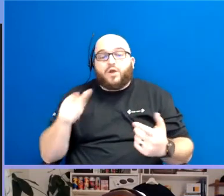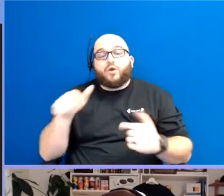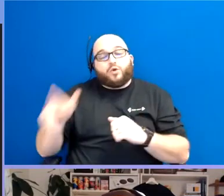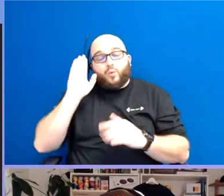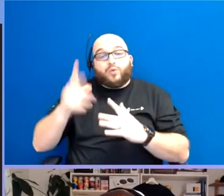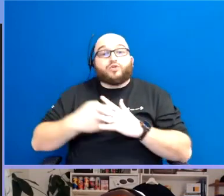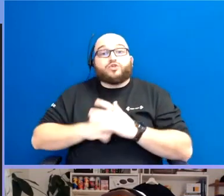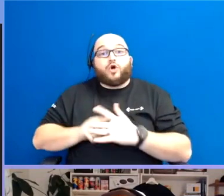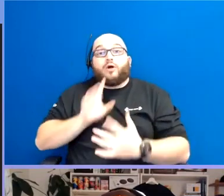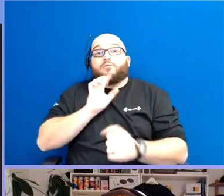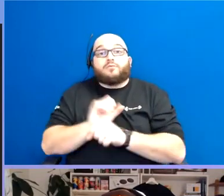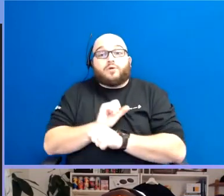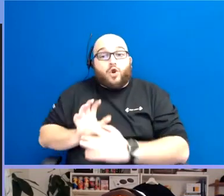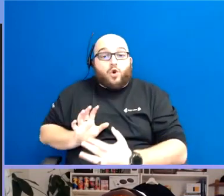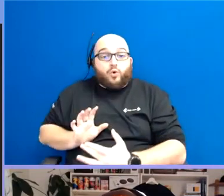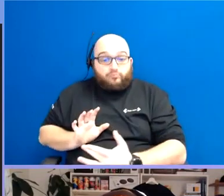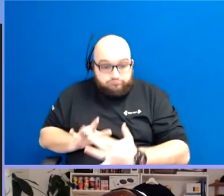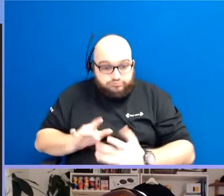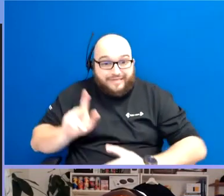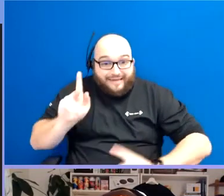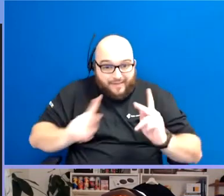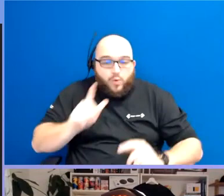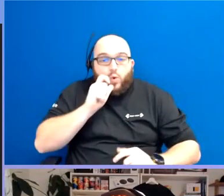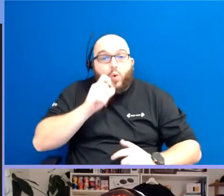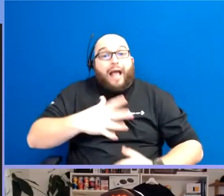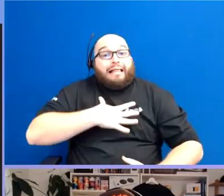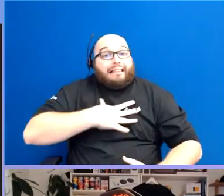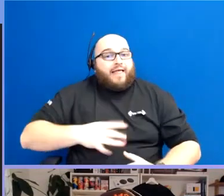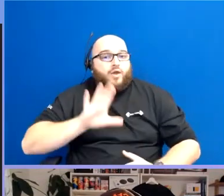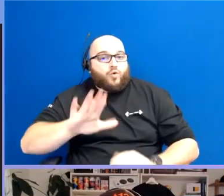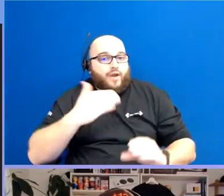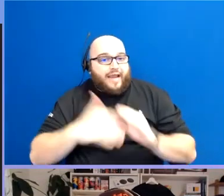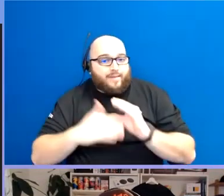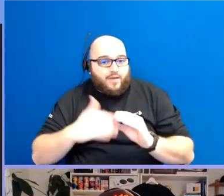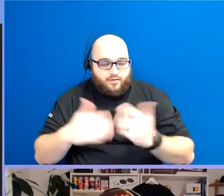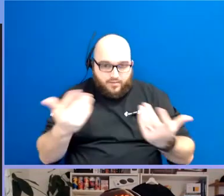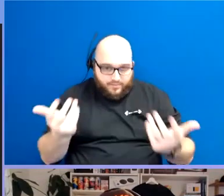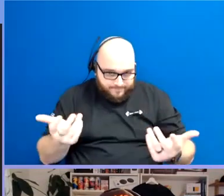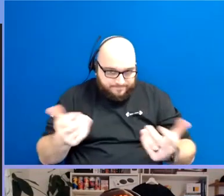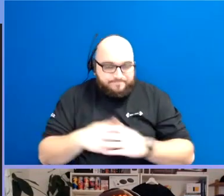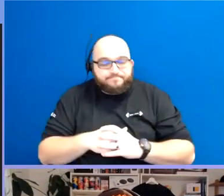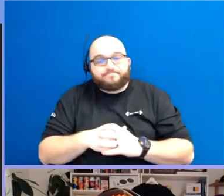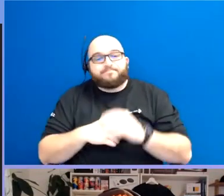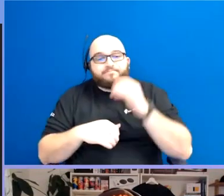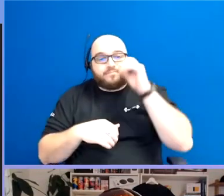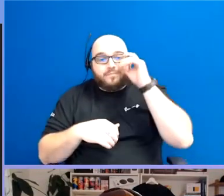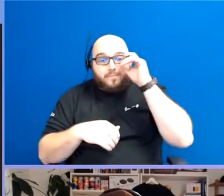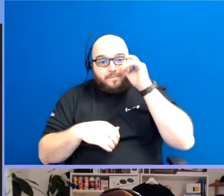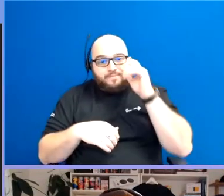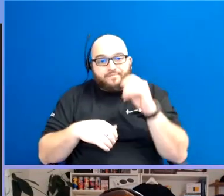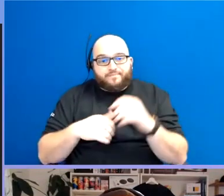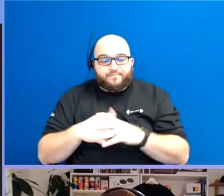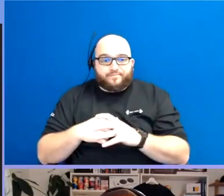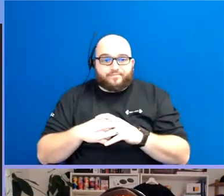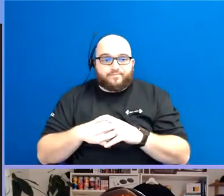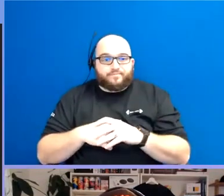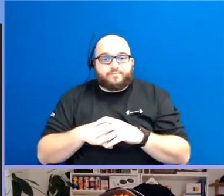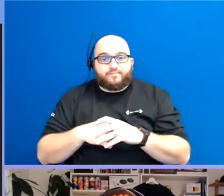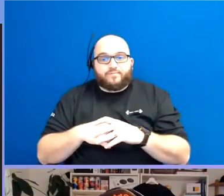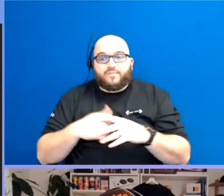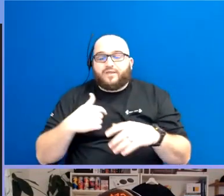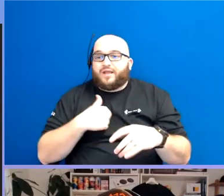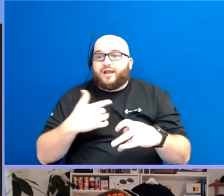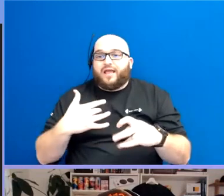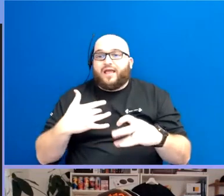people that actually like your emails, but they don't end up in their spam folders. And I felt